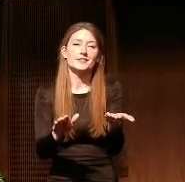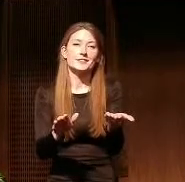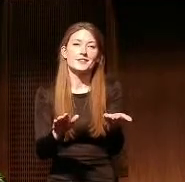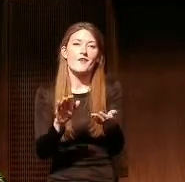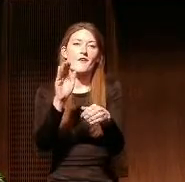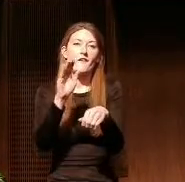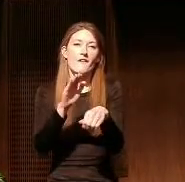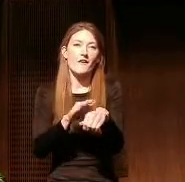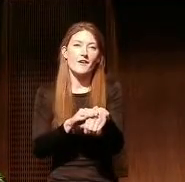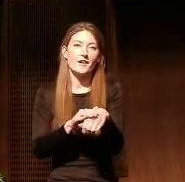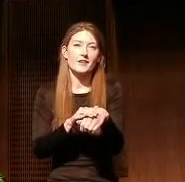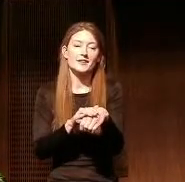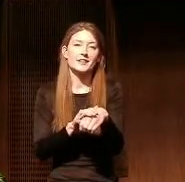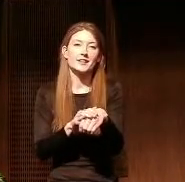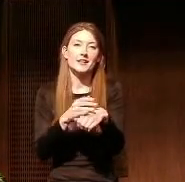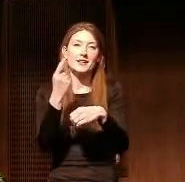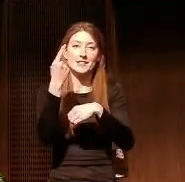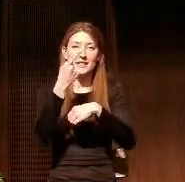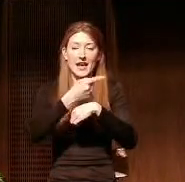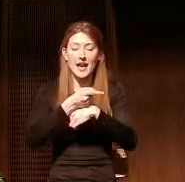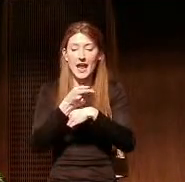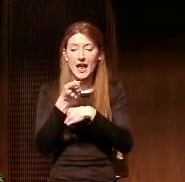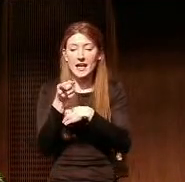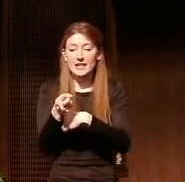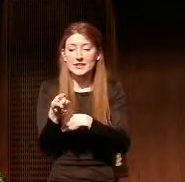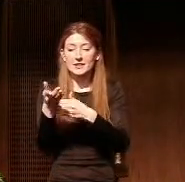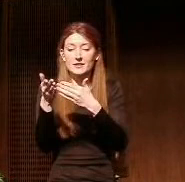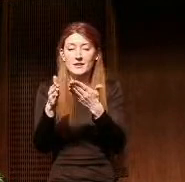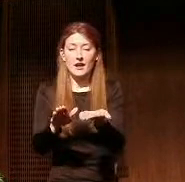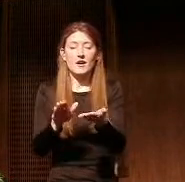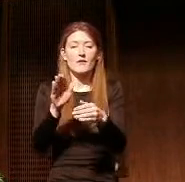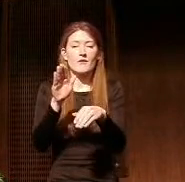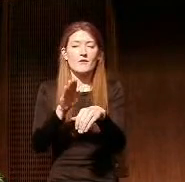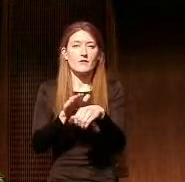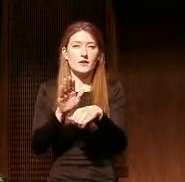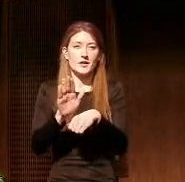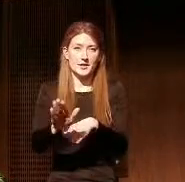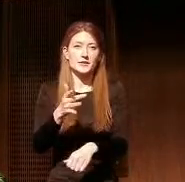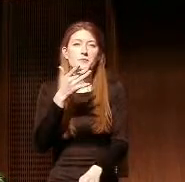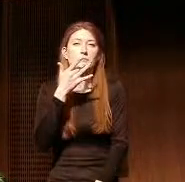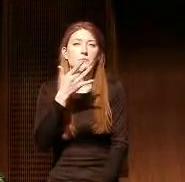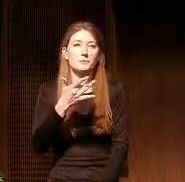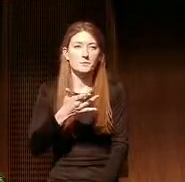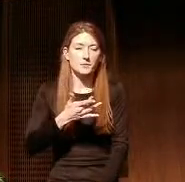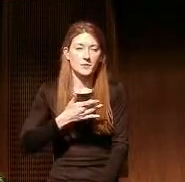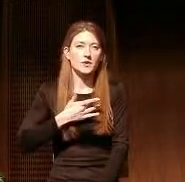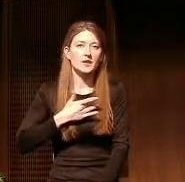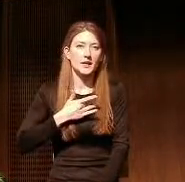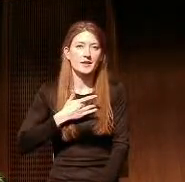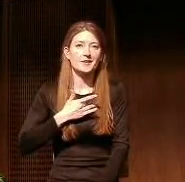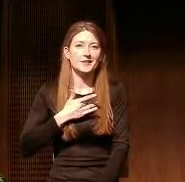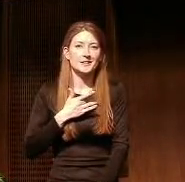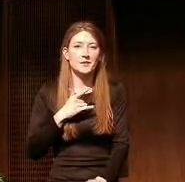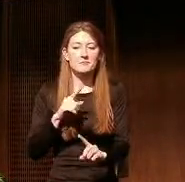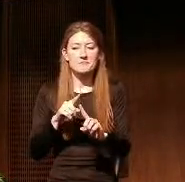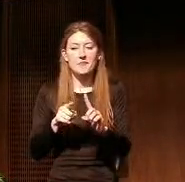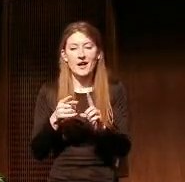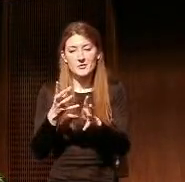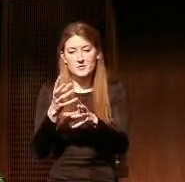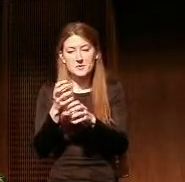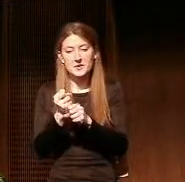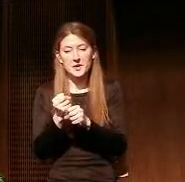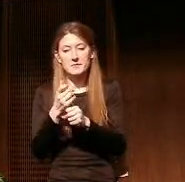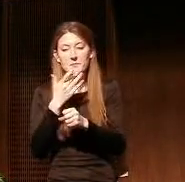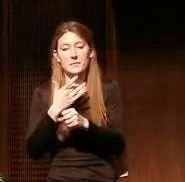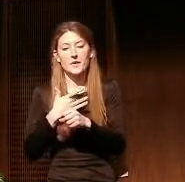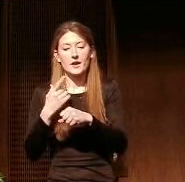on the day that he died on his birthday. He got a birthday card from Heather,